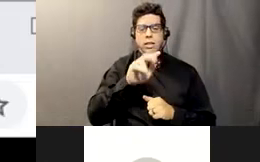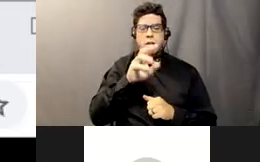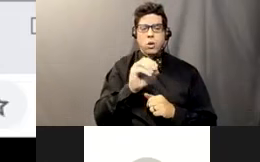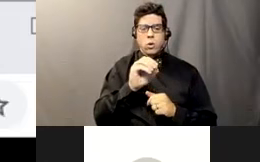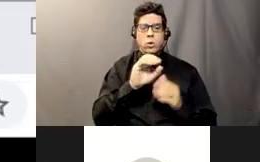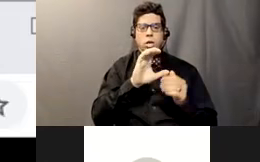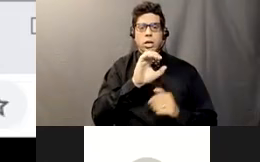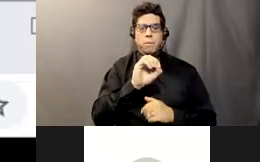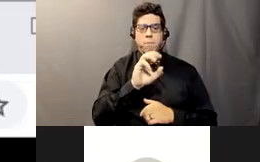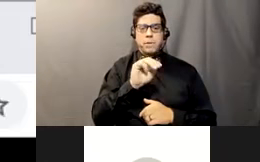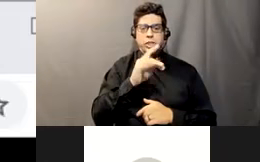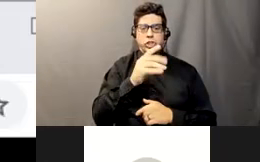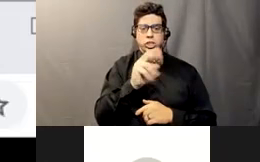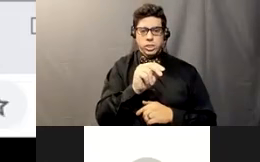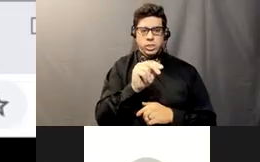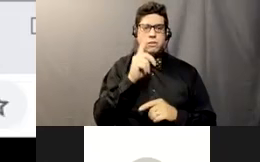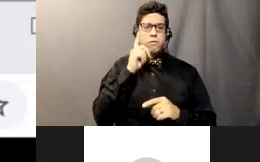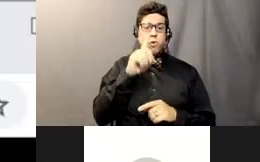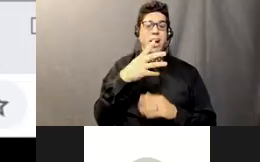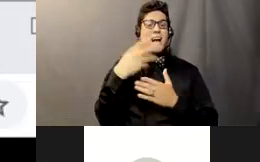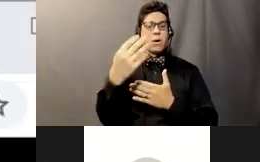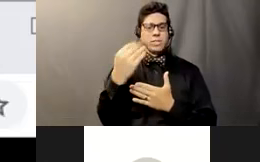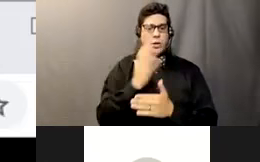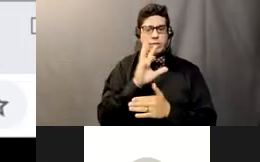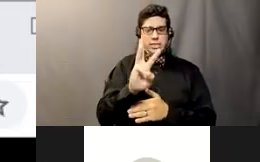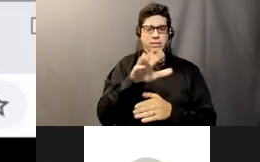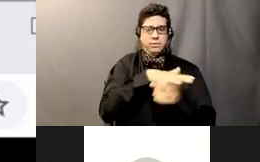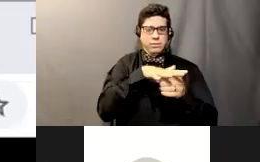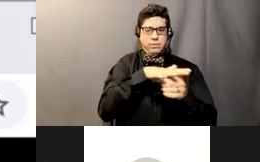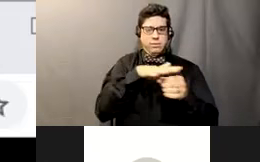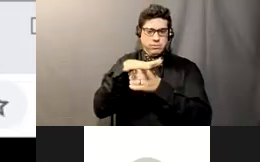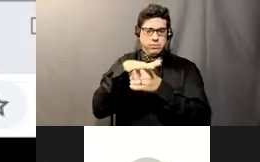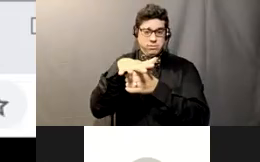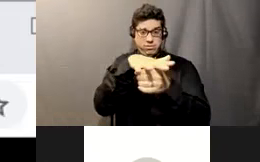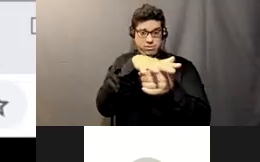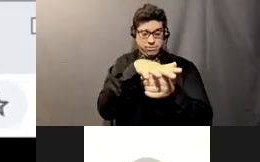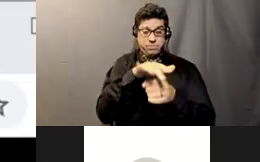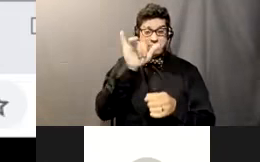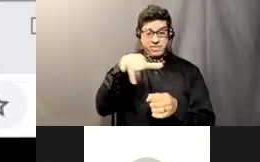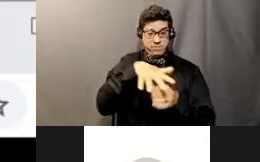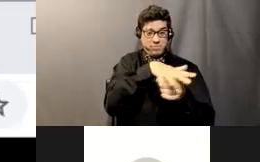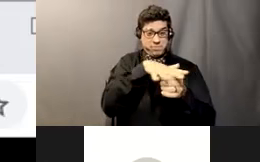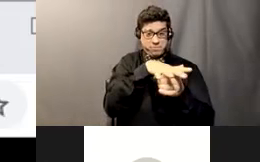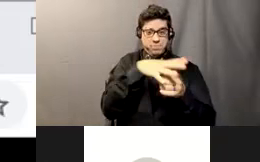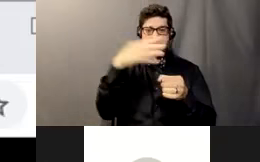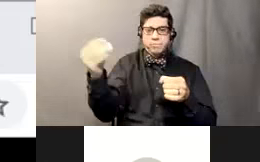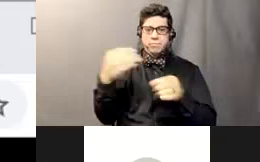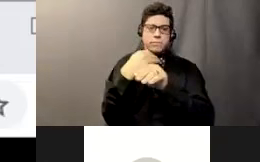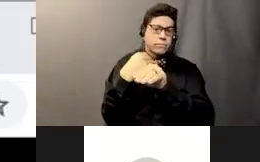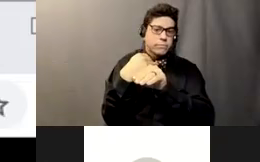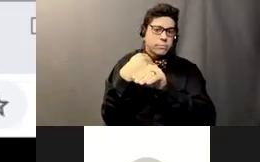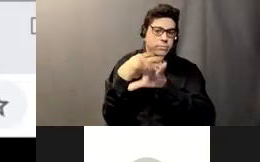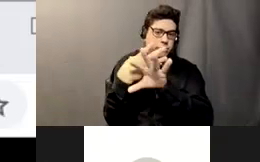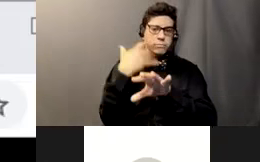out of our 6 locations. And they provide that at the location as well as through telehealth and